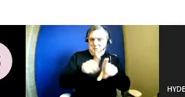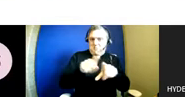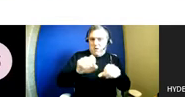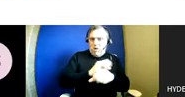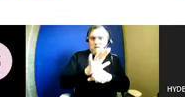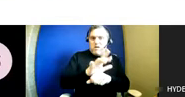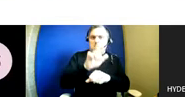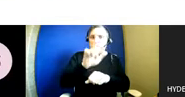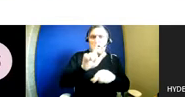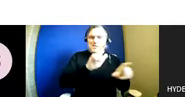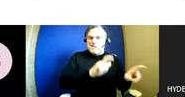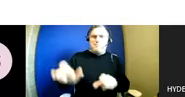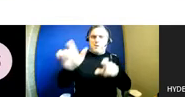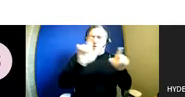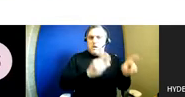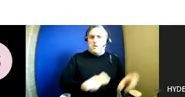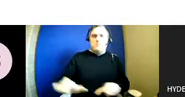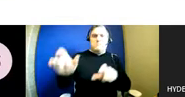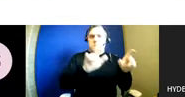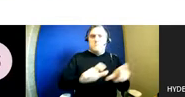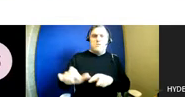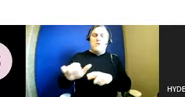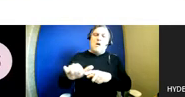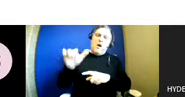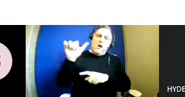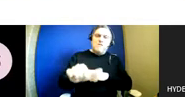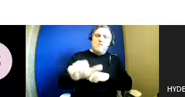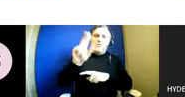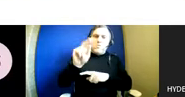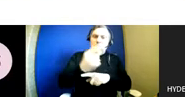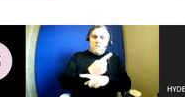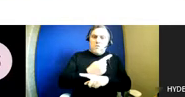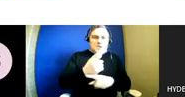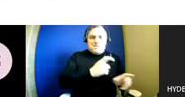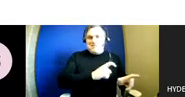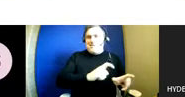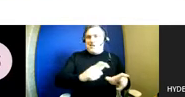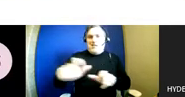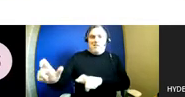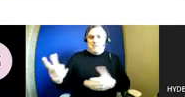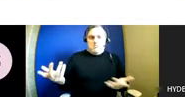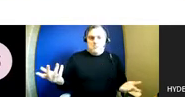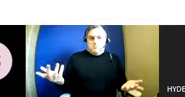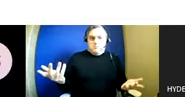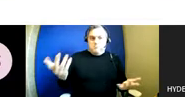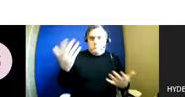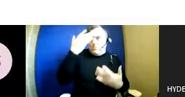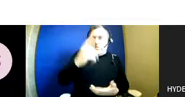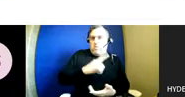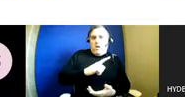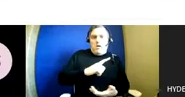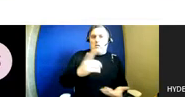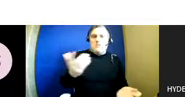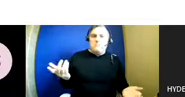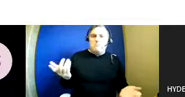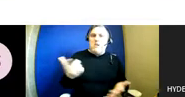COVID-19, and they continue for more than 12 weeks and are not explained by an